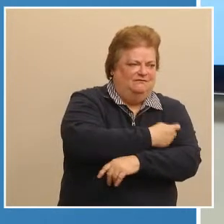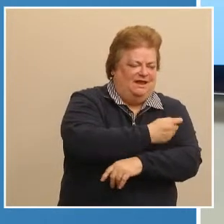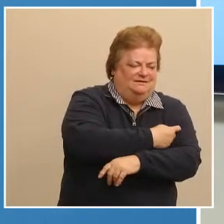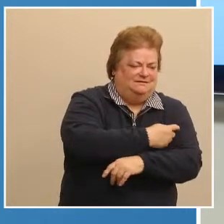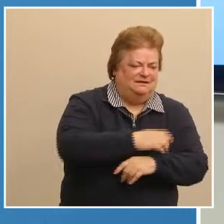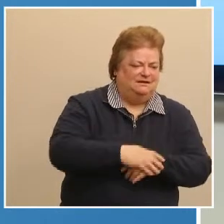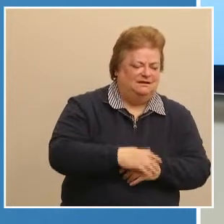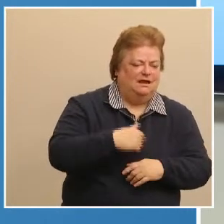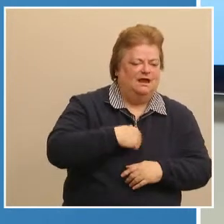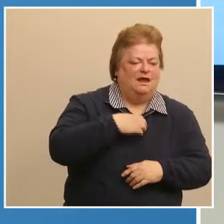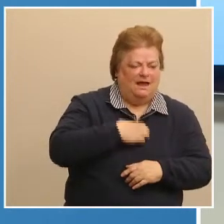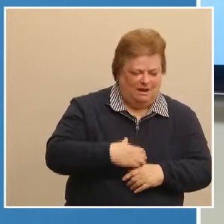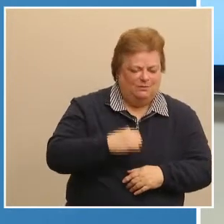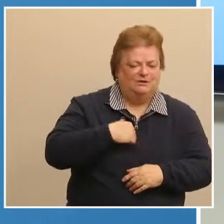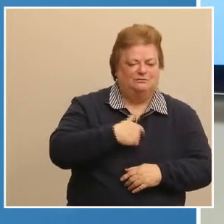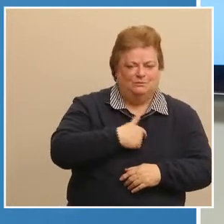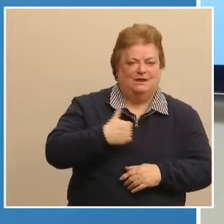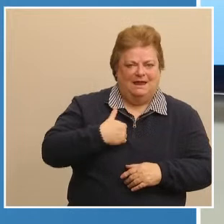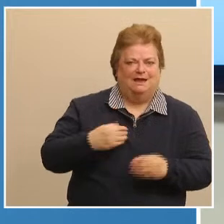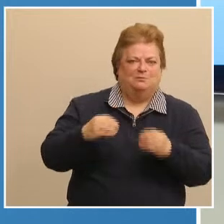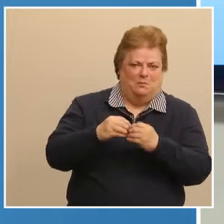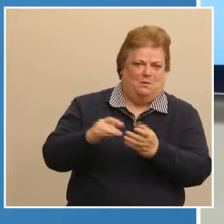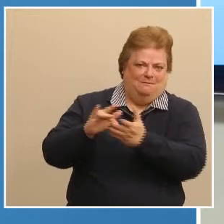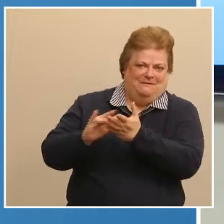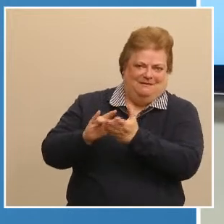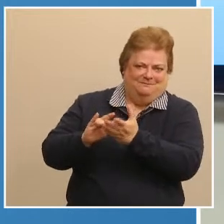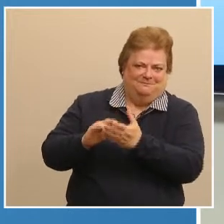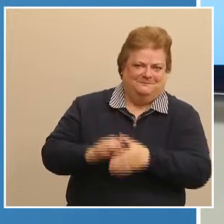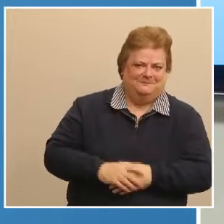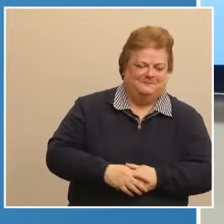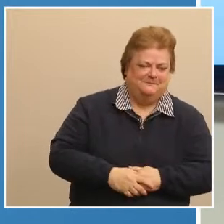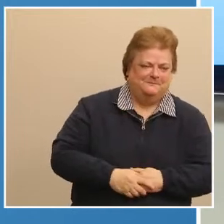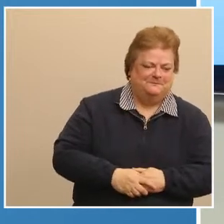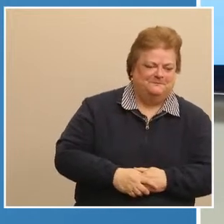It's just that I wish we had more vaccine.